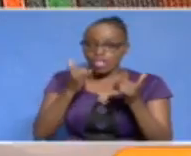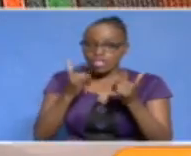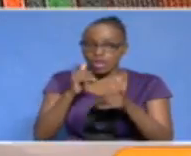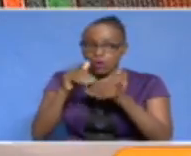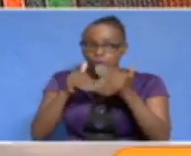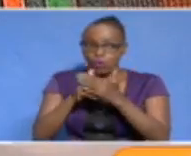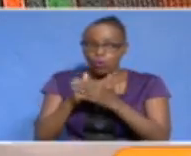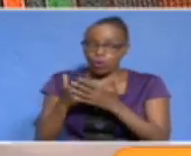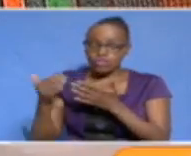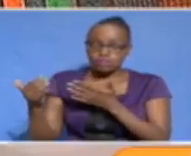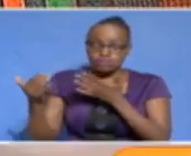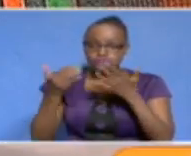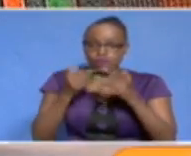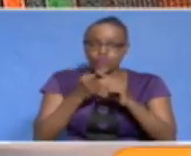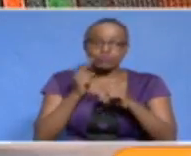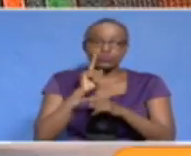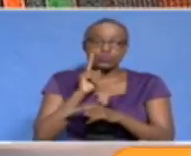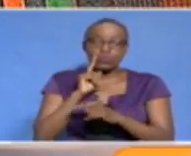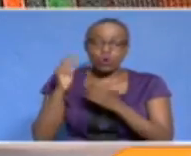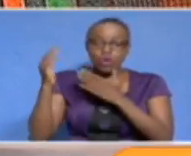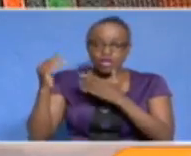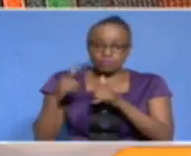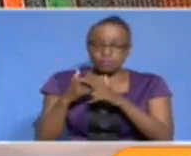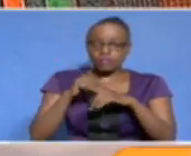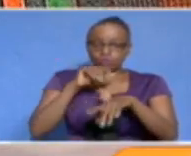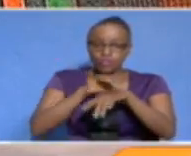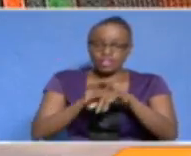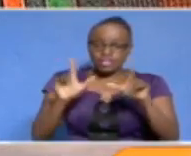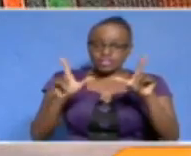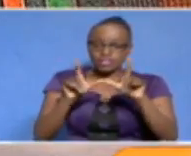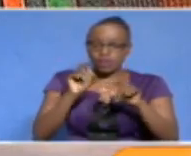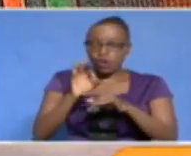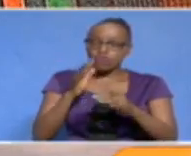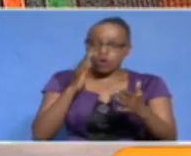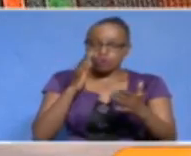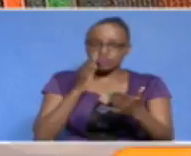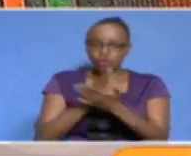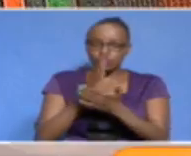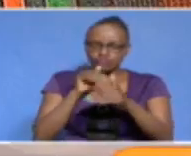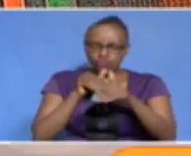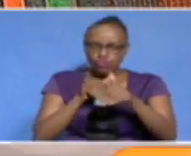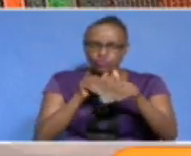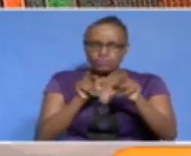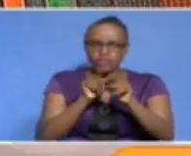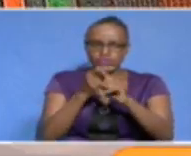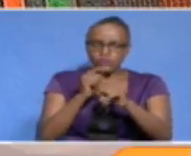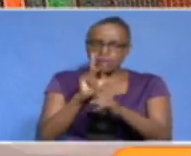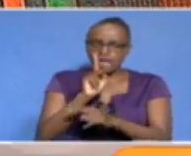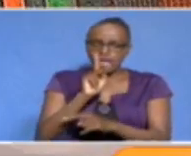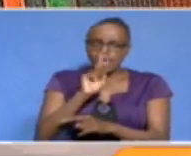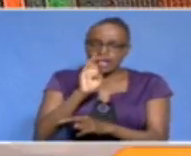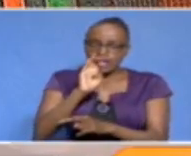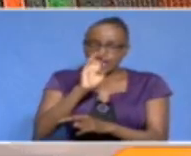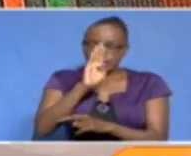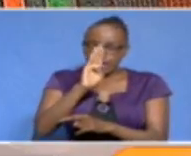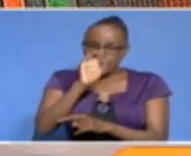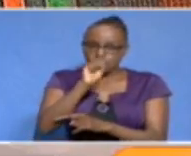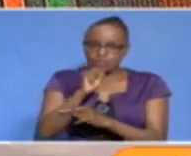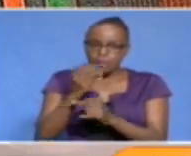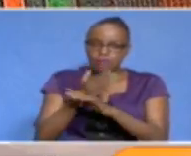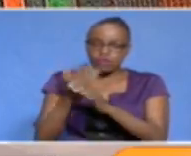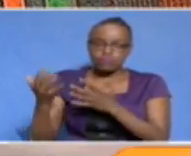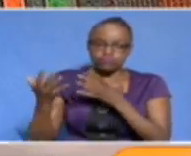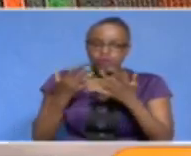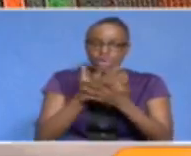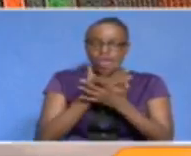All importers will from tomorrow be expected to acquire a certificate of conformity from the Kenya Bureau of Standards before shipping any